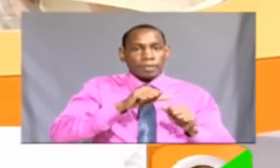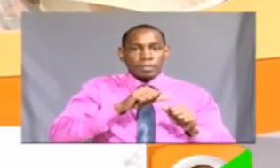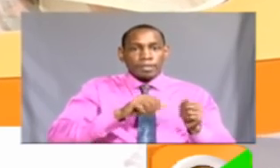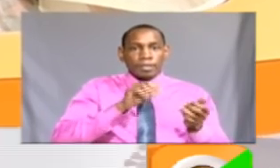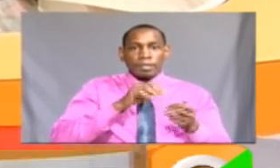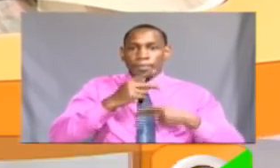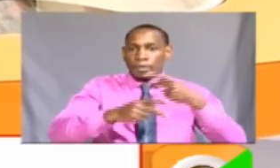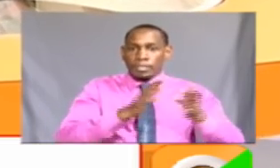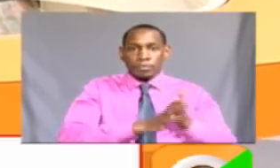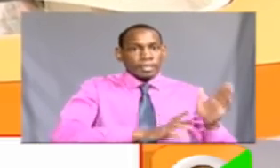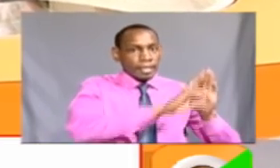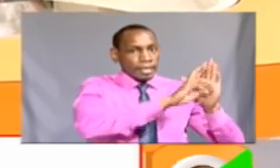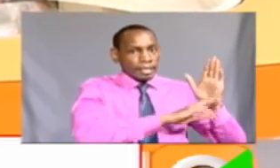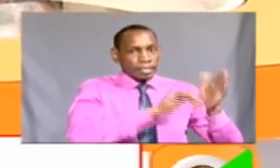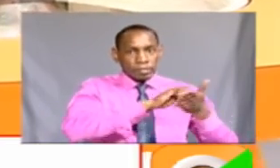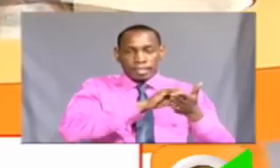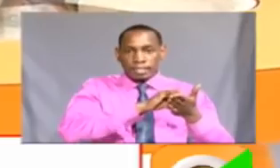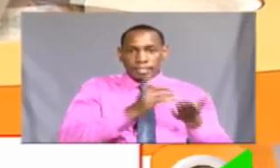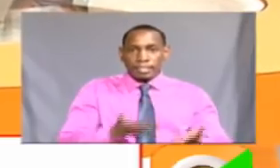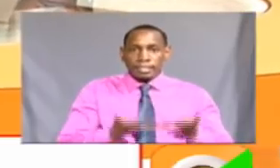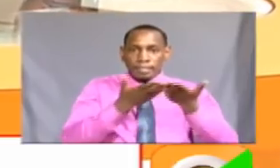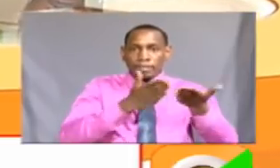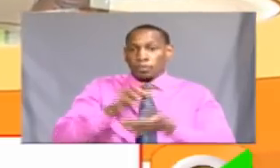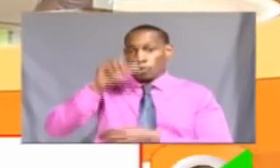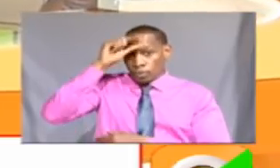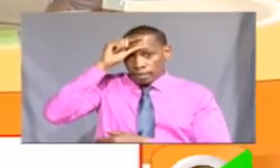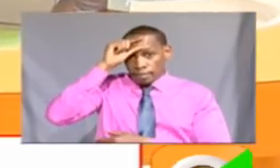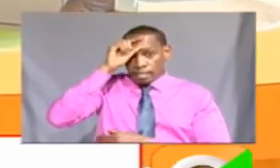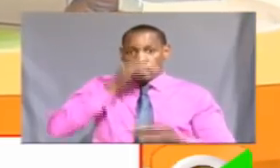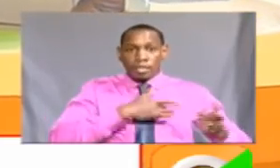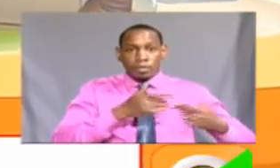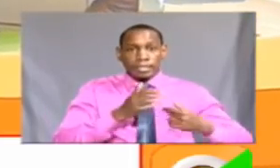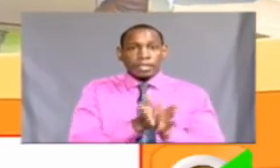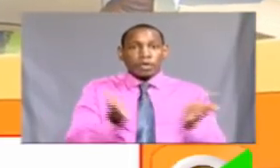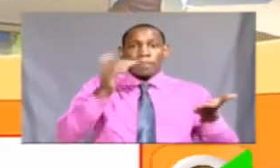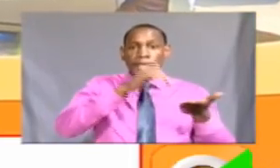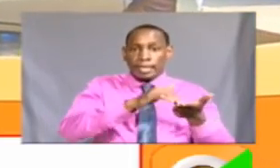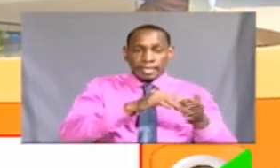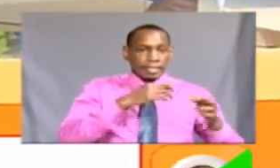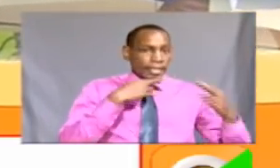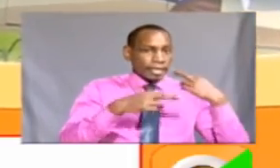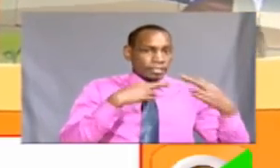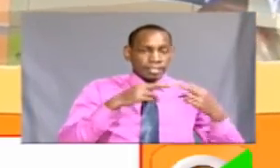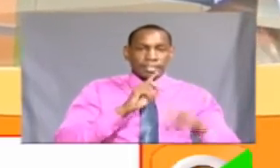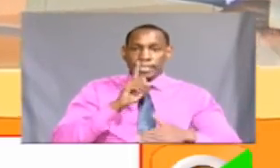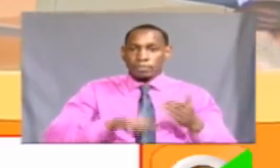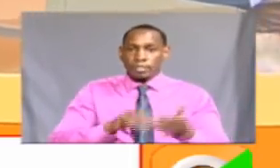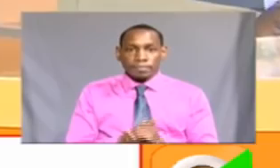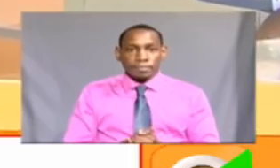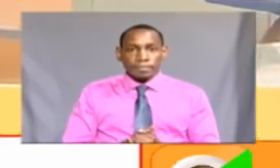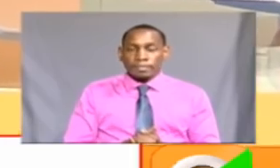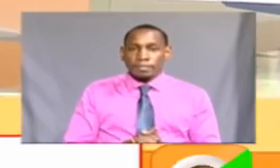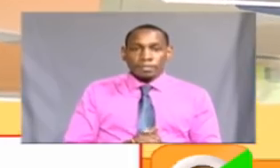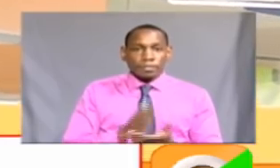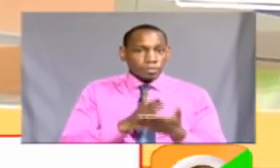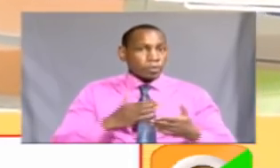those protocols and guidelines that have been provided by the government on the reopening of restaurants. He says